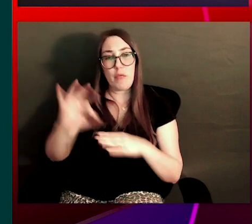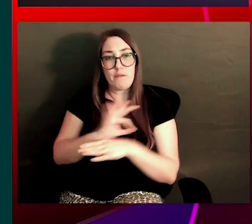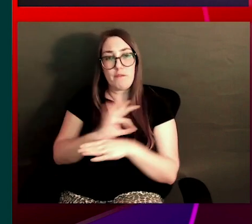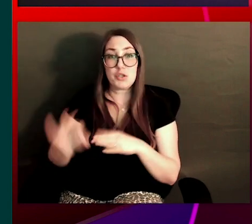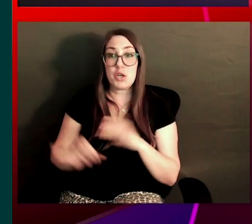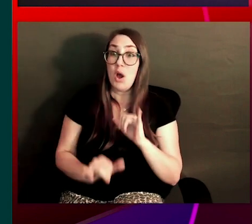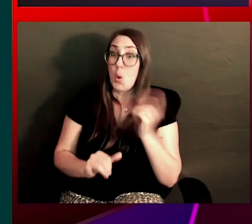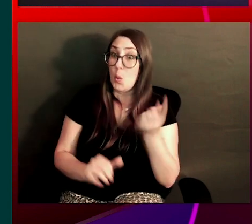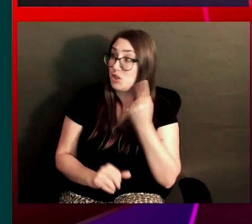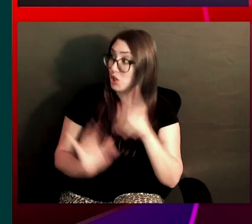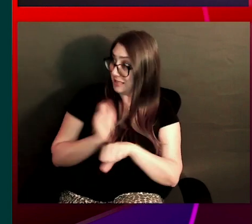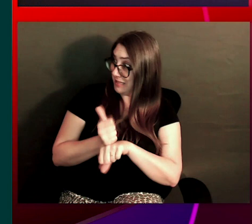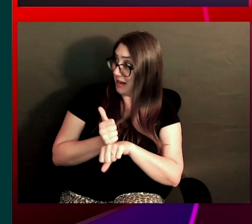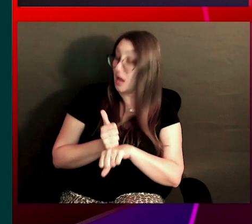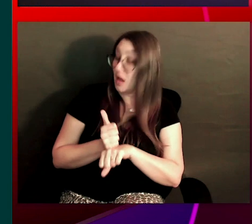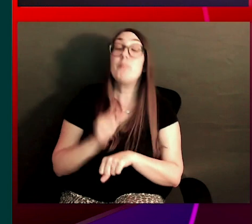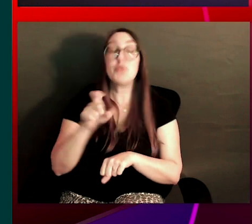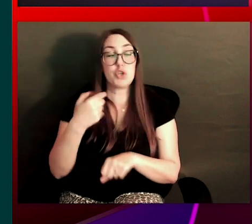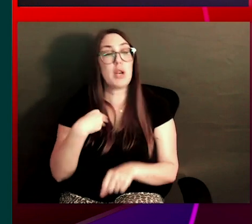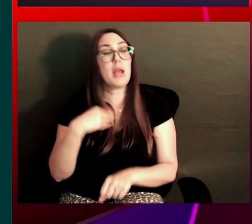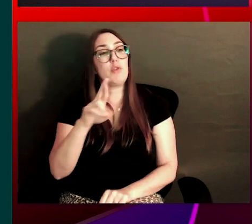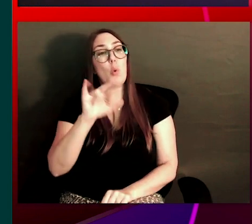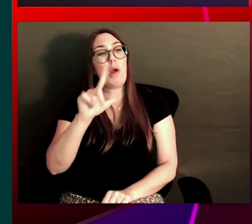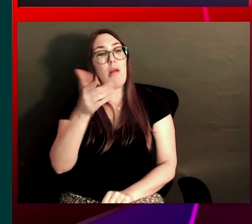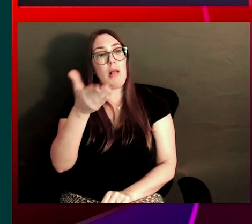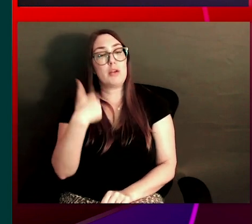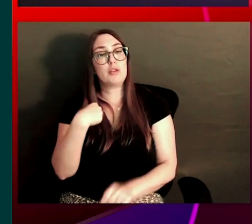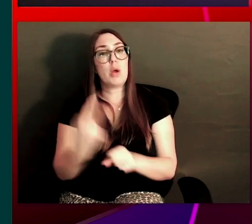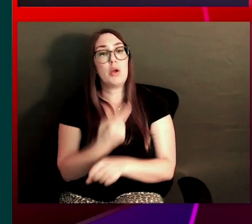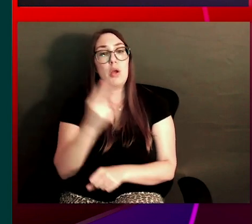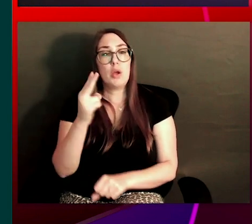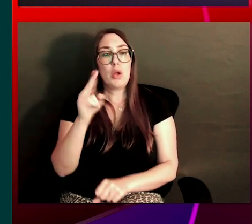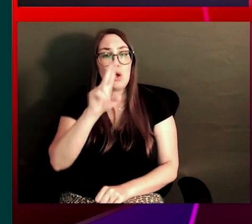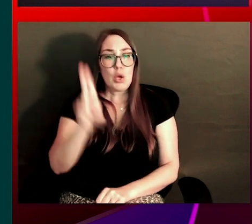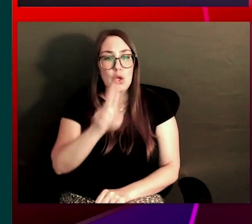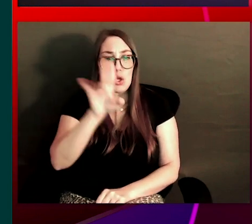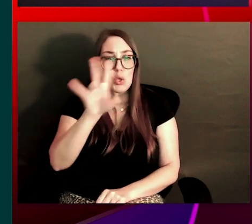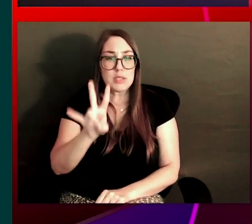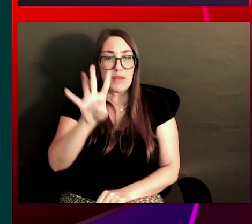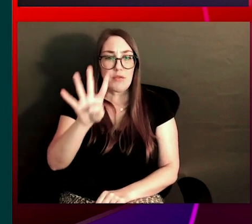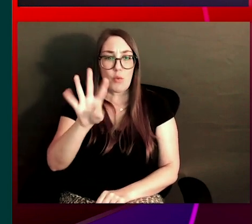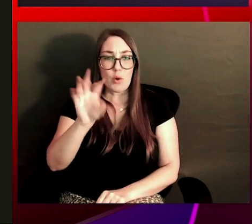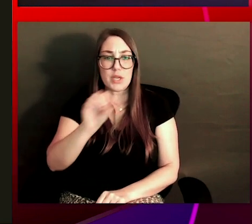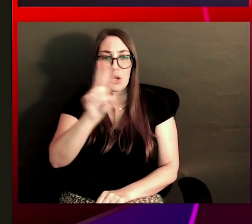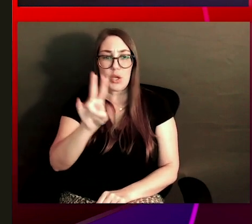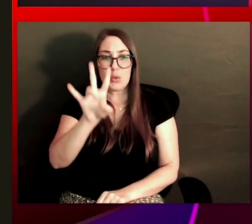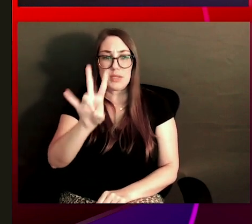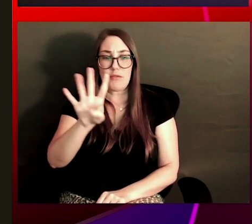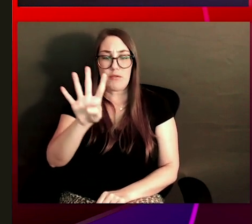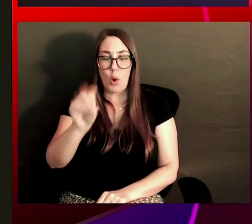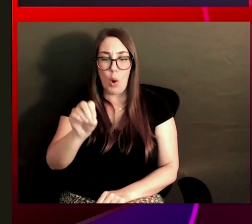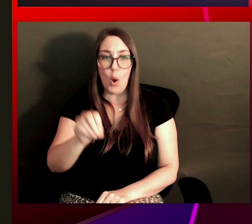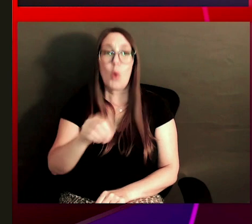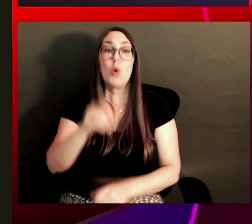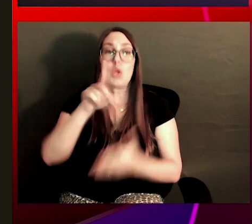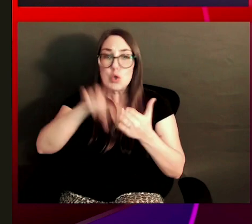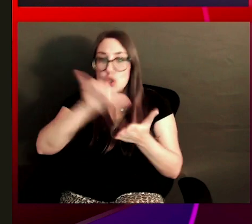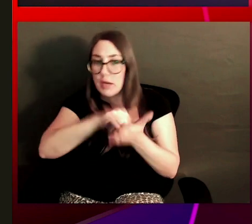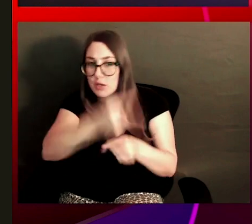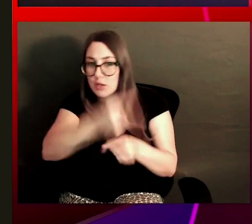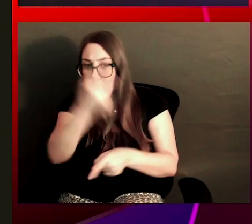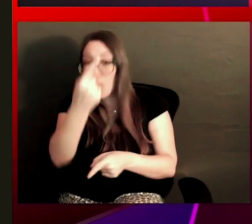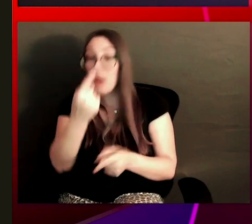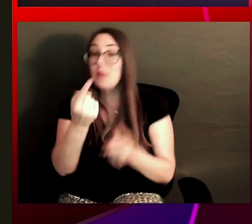right? But we should have a URL here starting U740 or U740, ending in X4C4. Let's just check that's the right one. There it